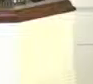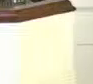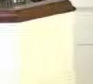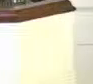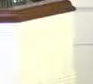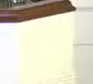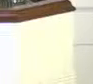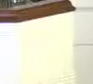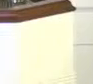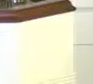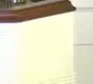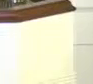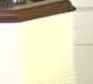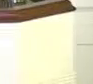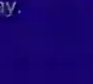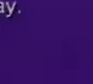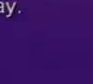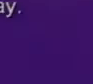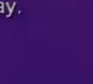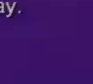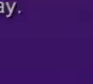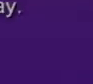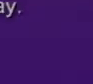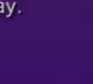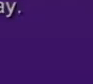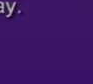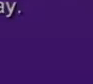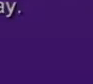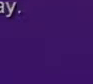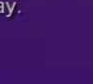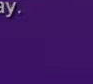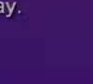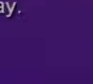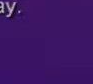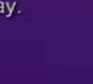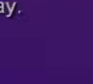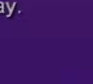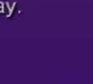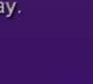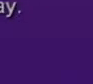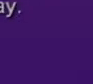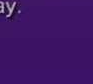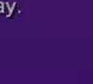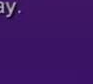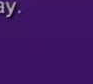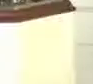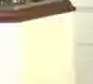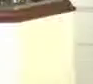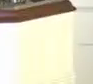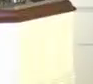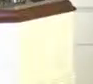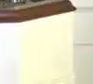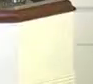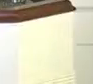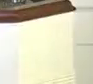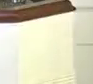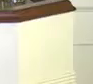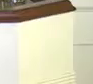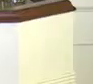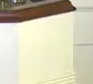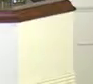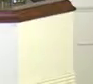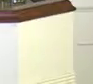army. Hear what the Spirit says to them. Thanks be to God. Amen.